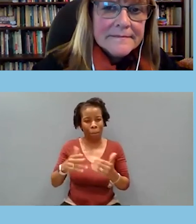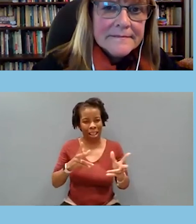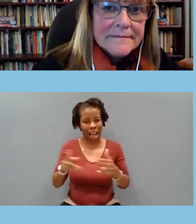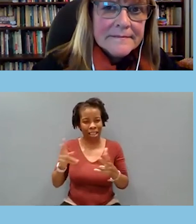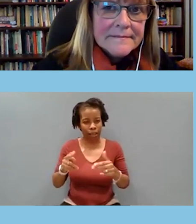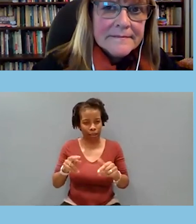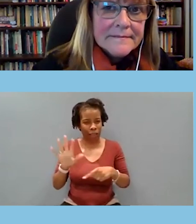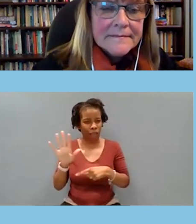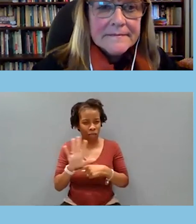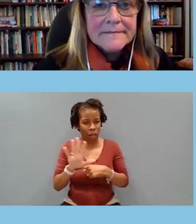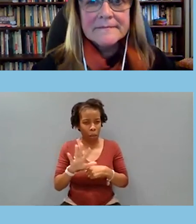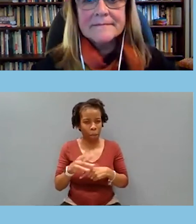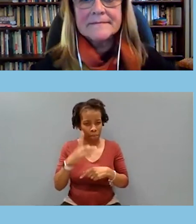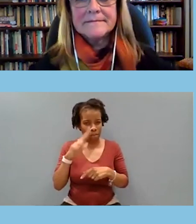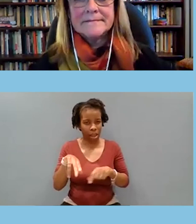And